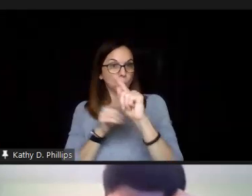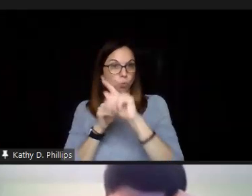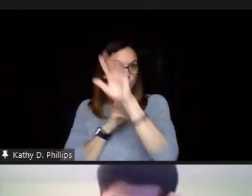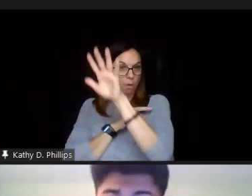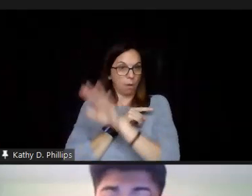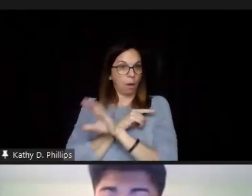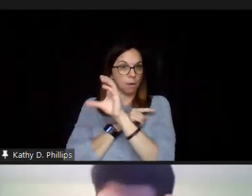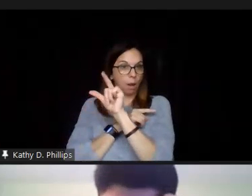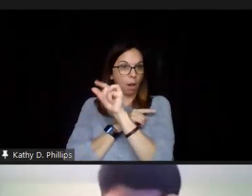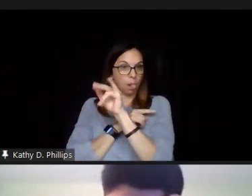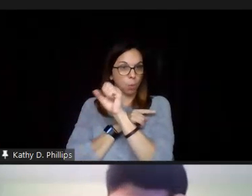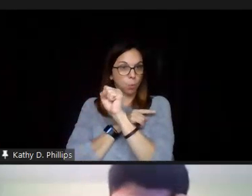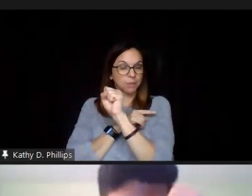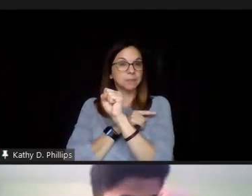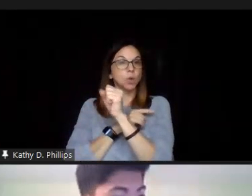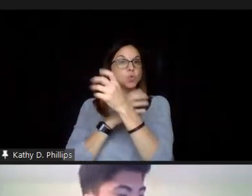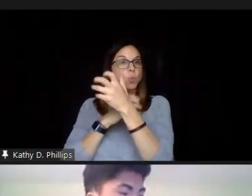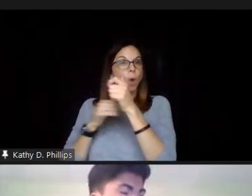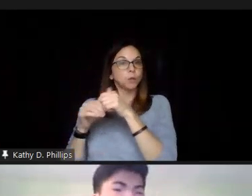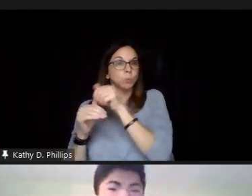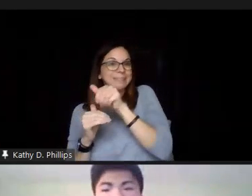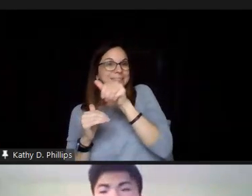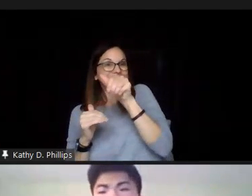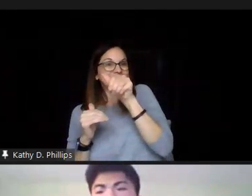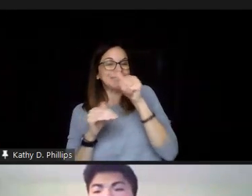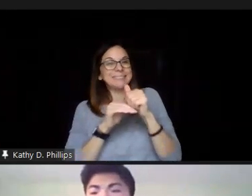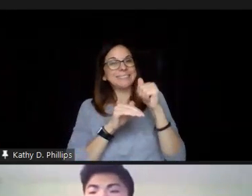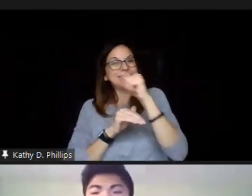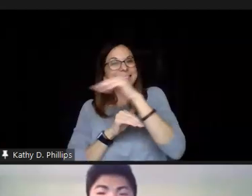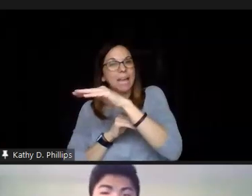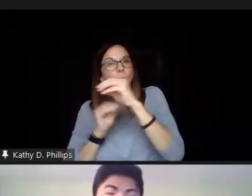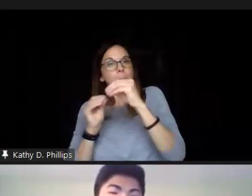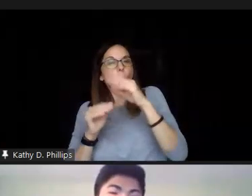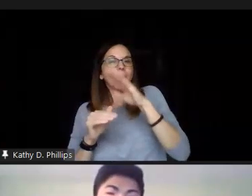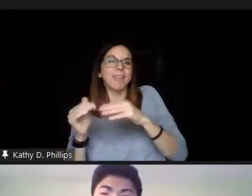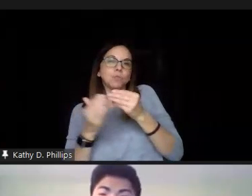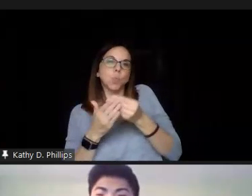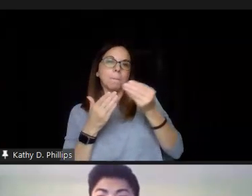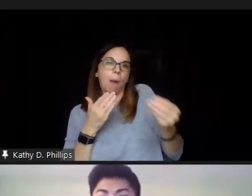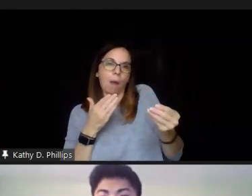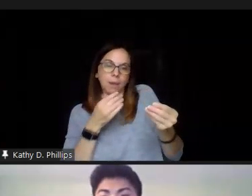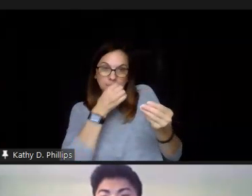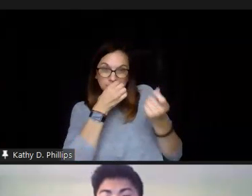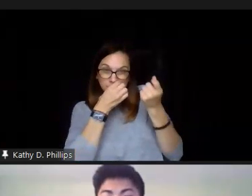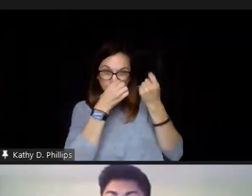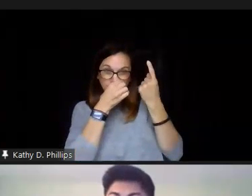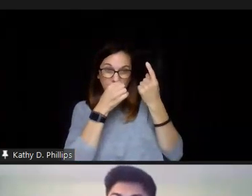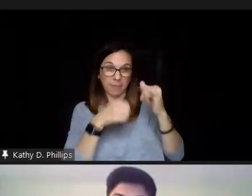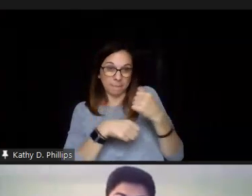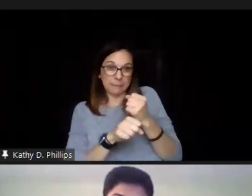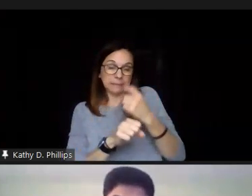colonies. You want to be sending out more than you have to buy to bring in. Does that make